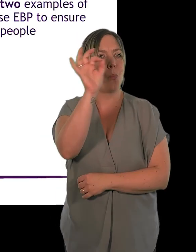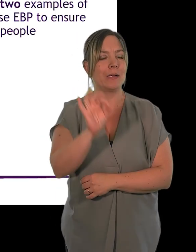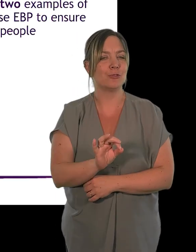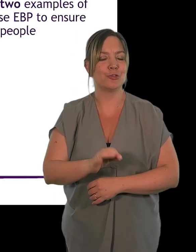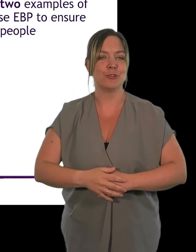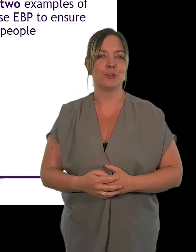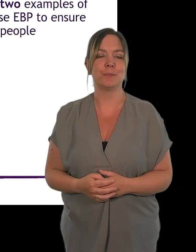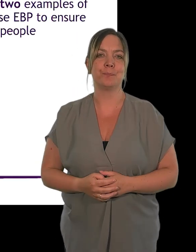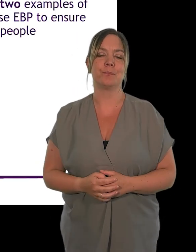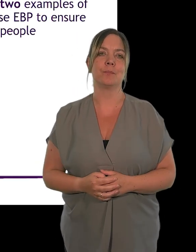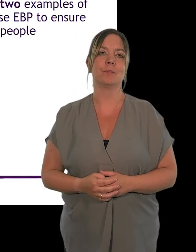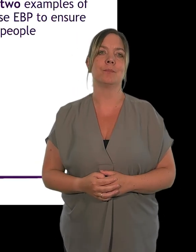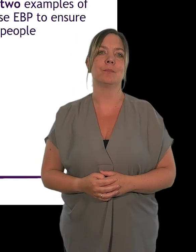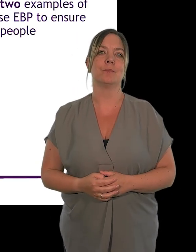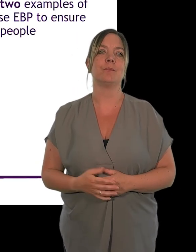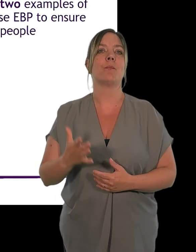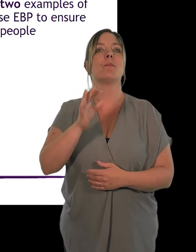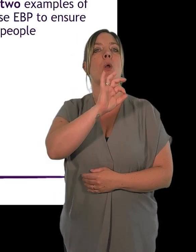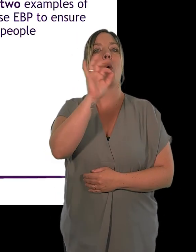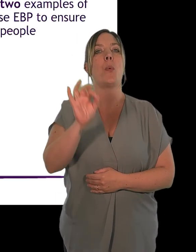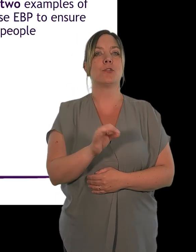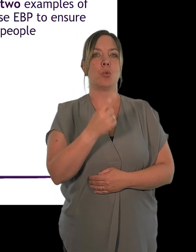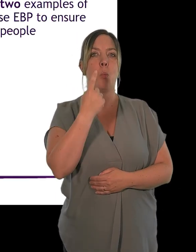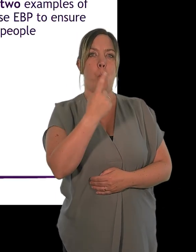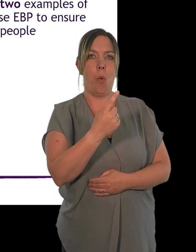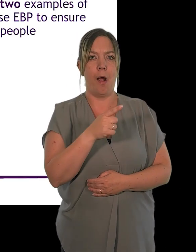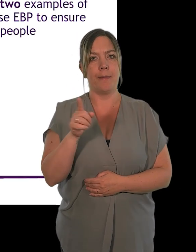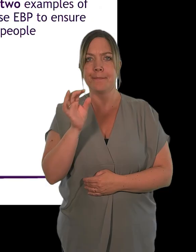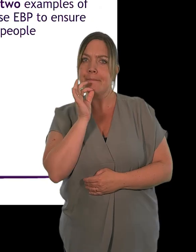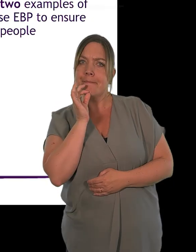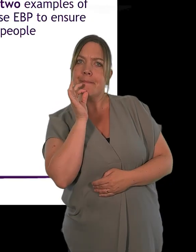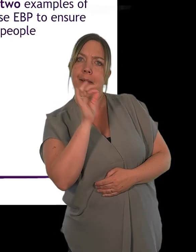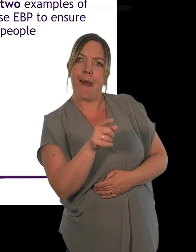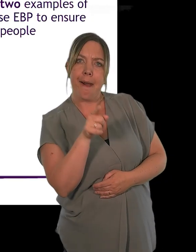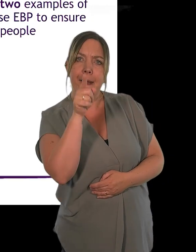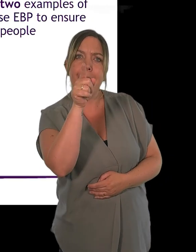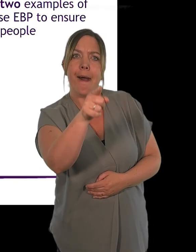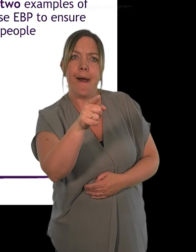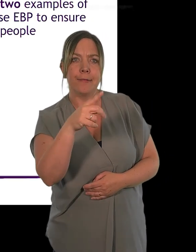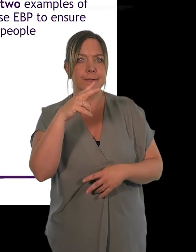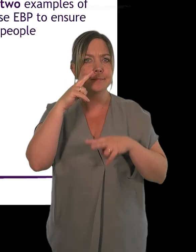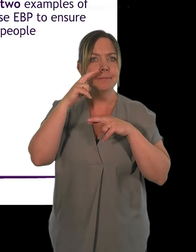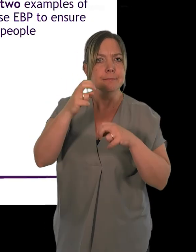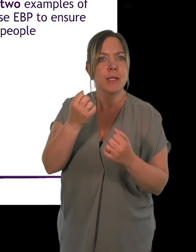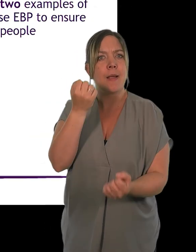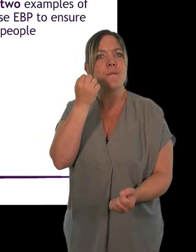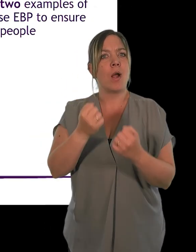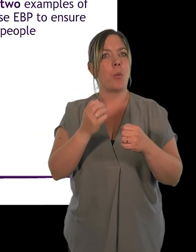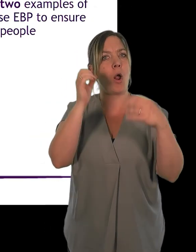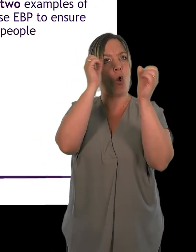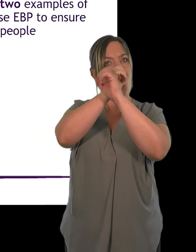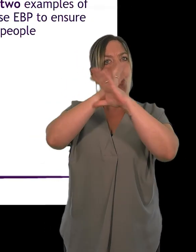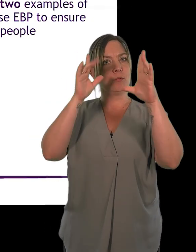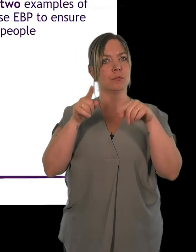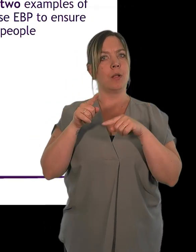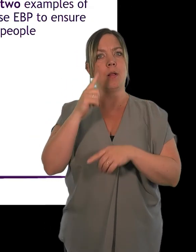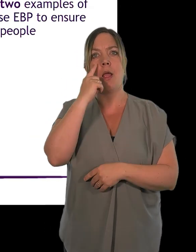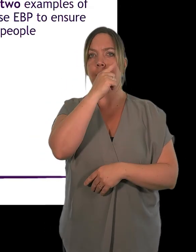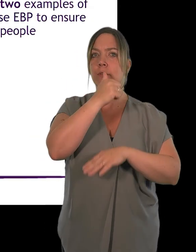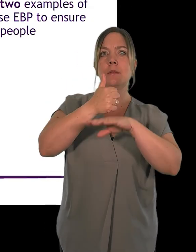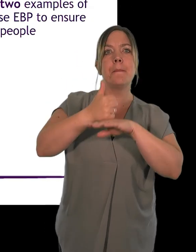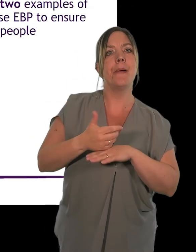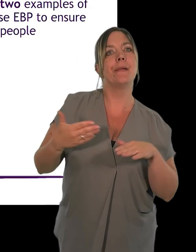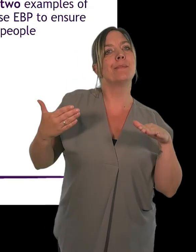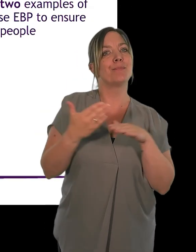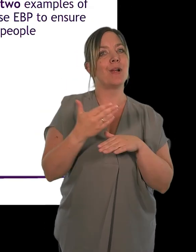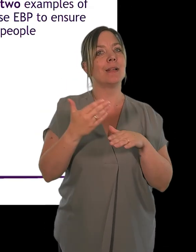So let's look at each of the questions. Commencing with question 1. Question 1 requires you to evaluate the concept